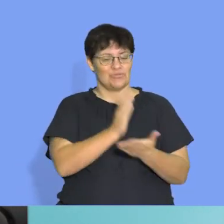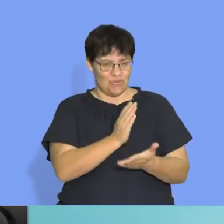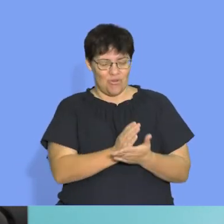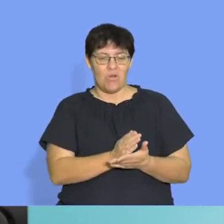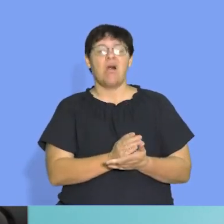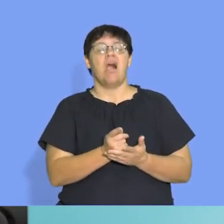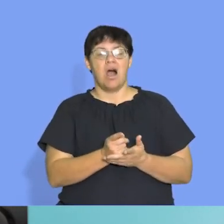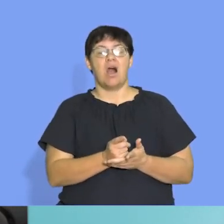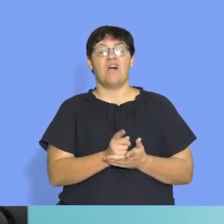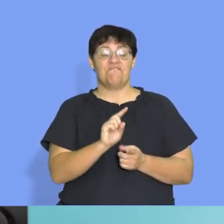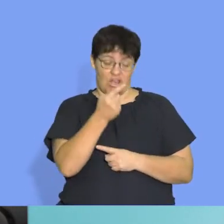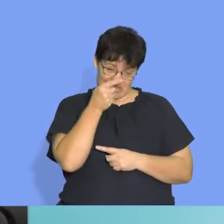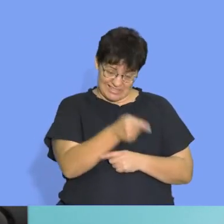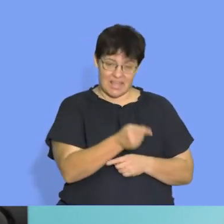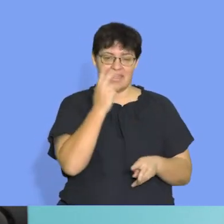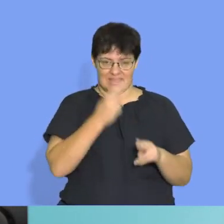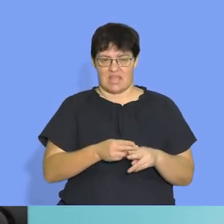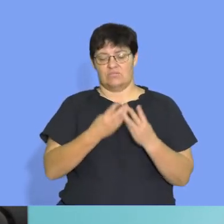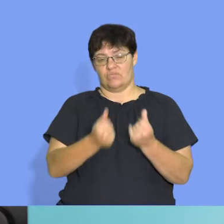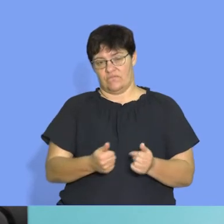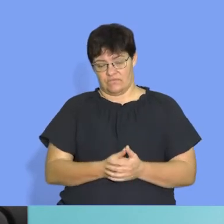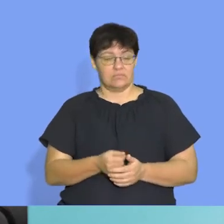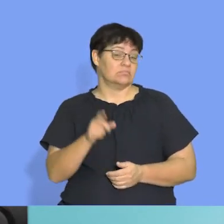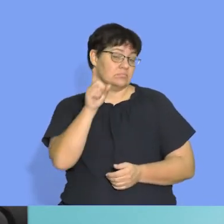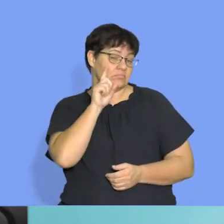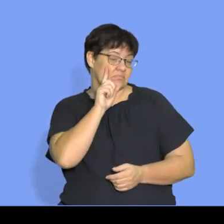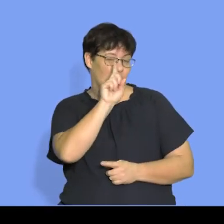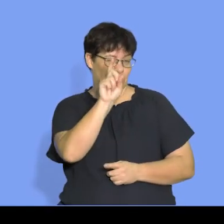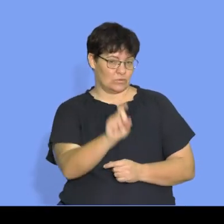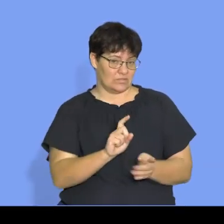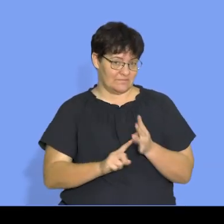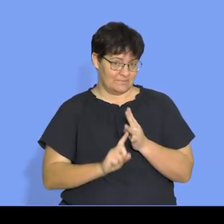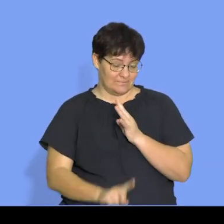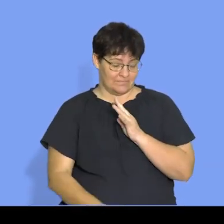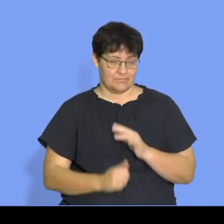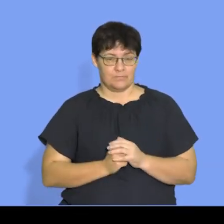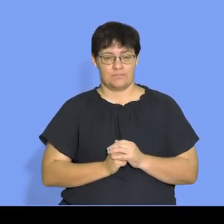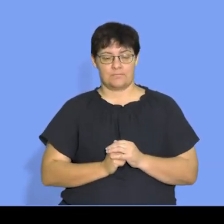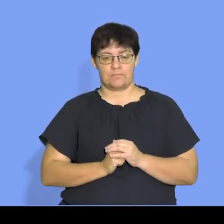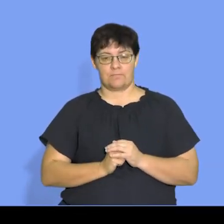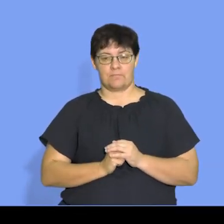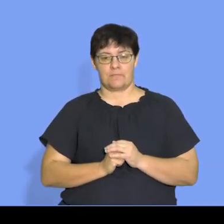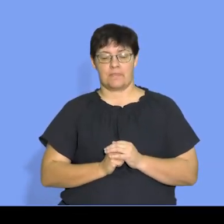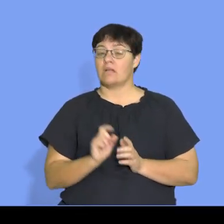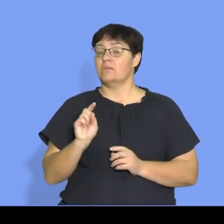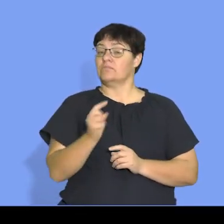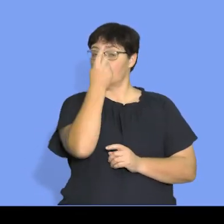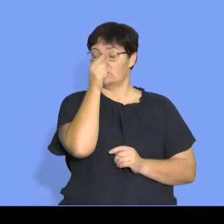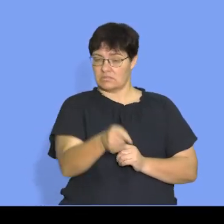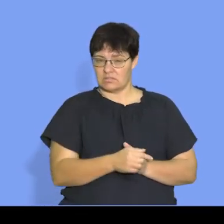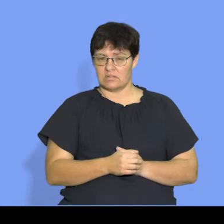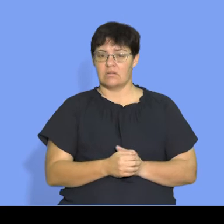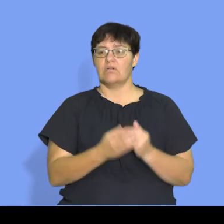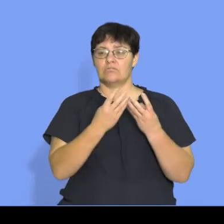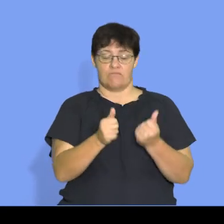to that before you can solve. So let's have a look at these questions. Now, the very first question is solve for a,